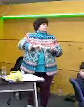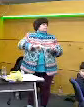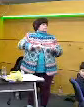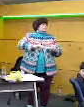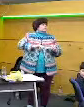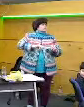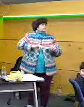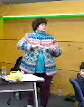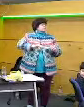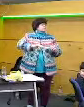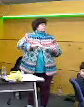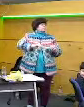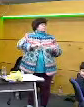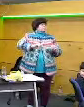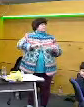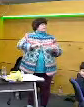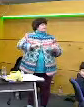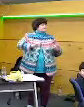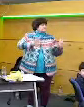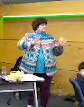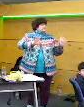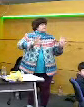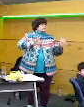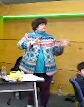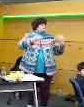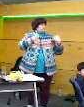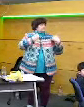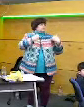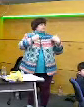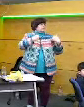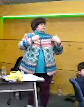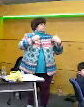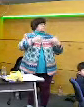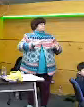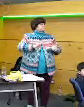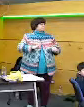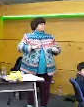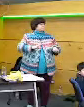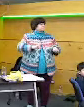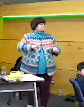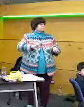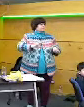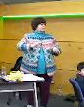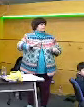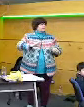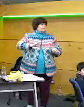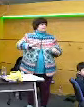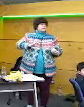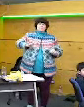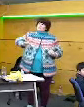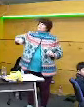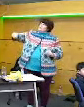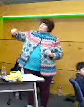So, excuse me, my turn to talk.